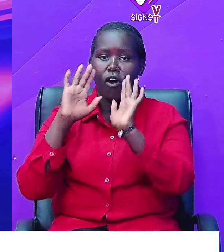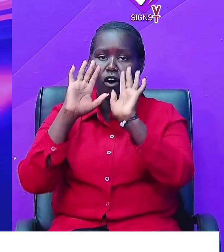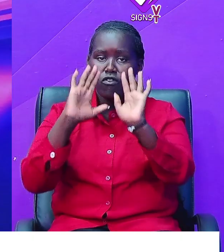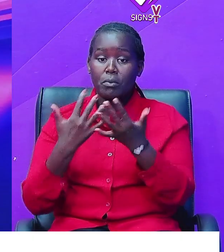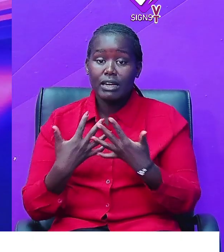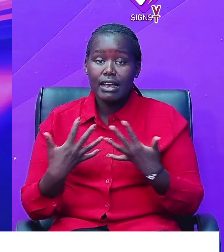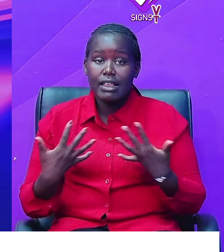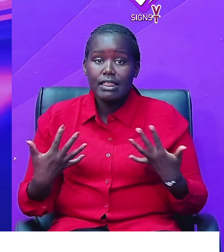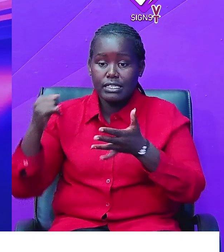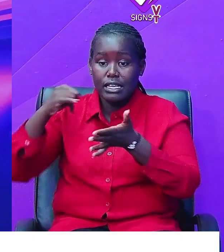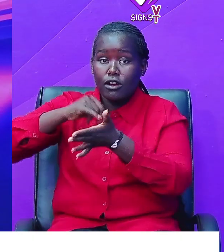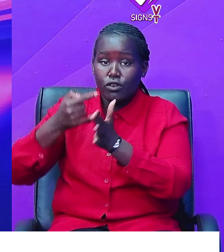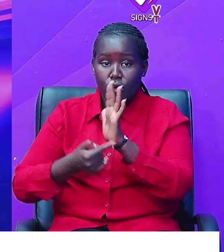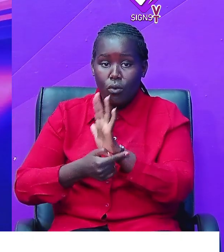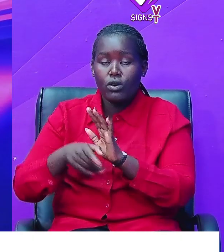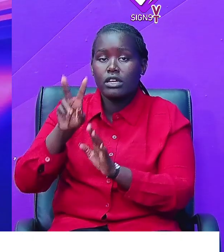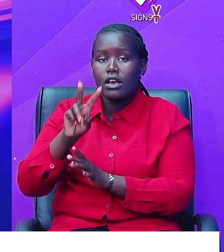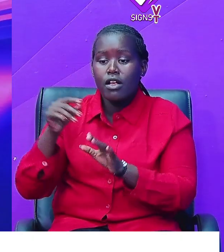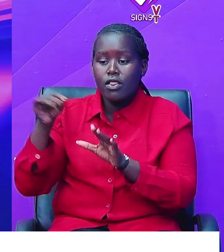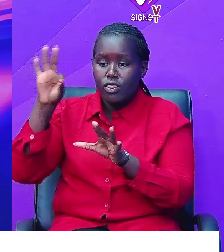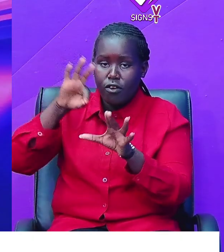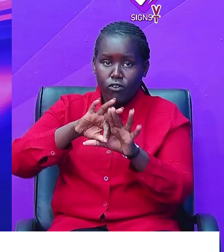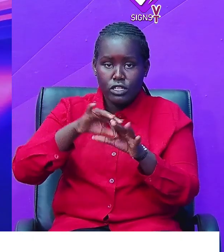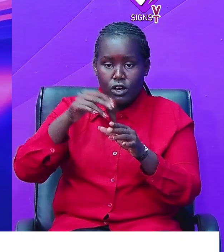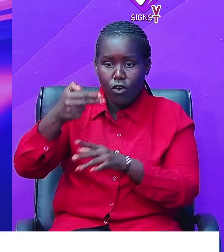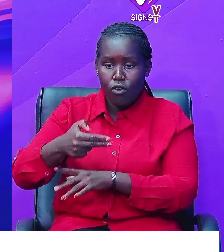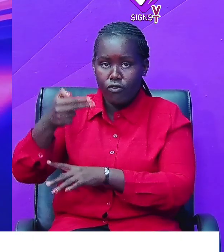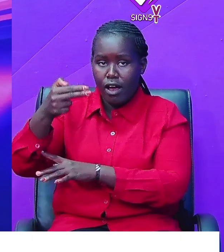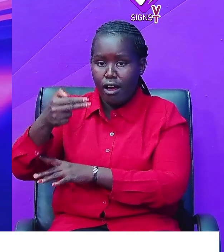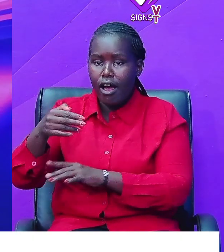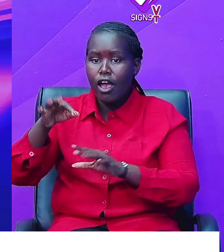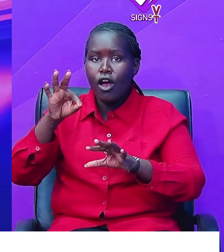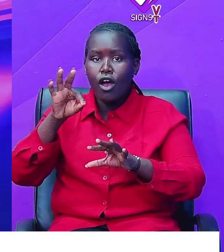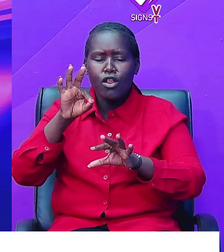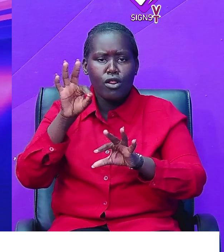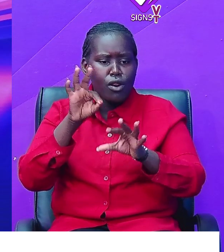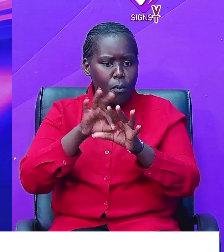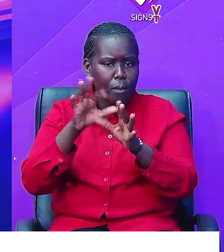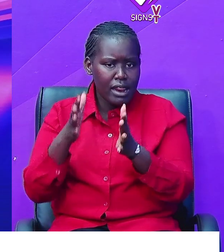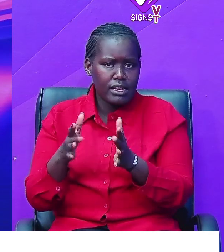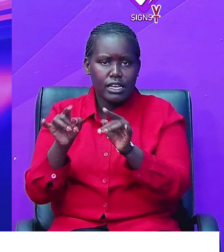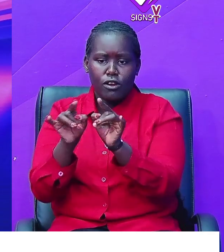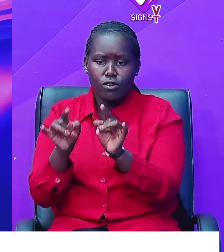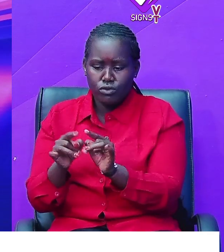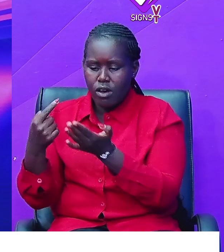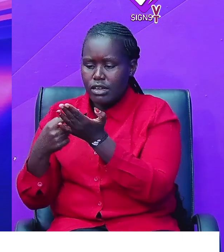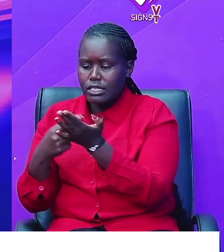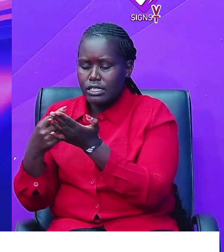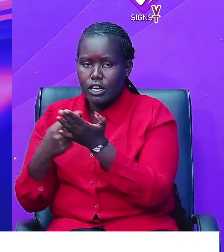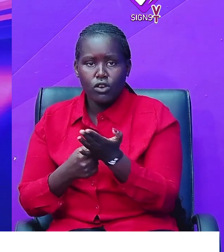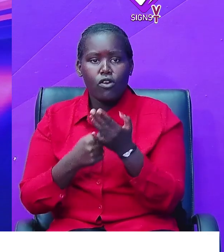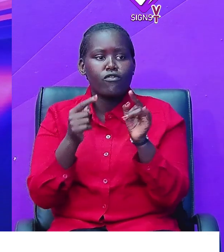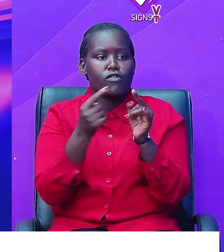items, including the vetting of high-profile nominees and the debate on several significant